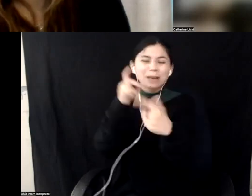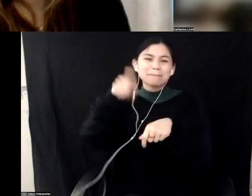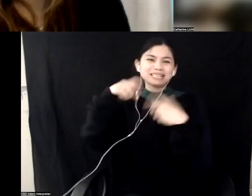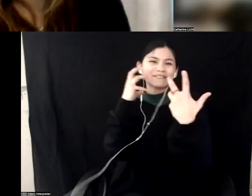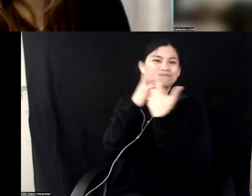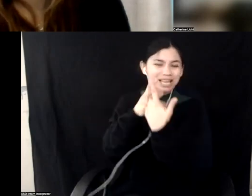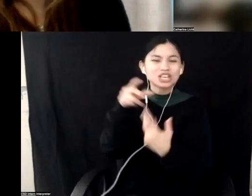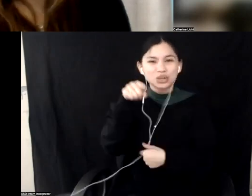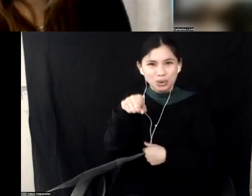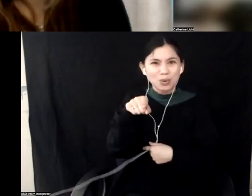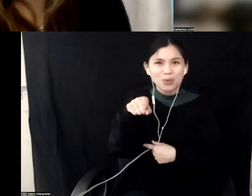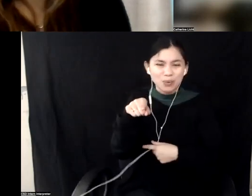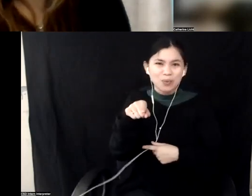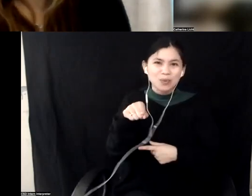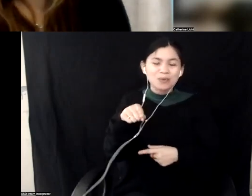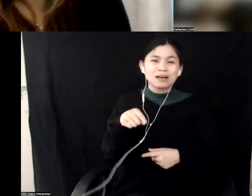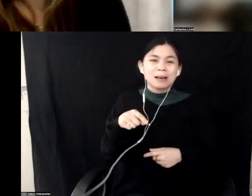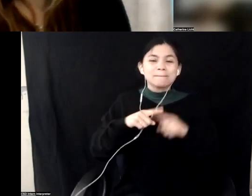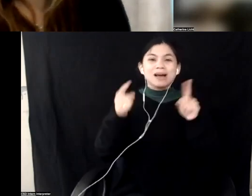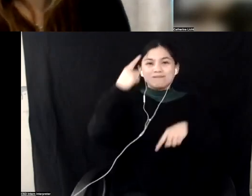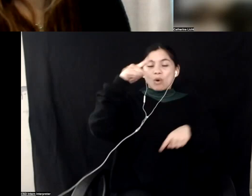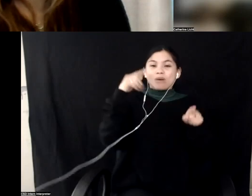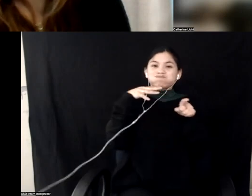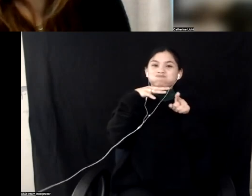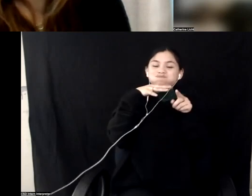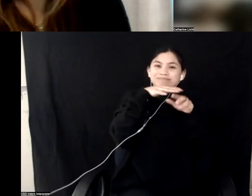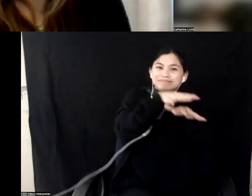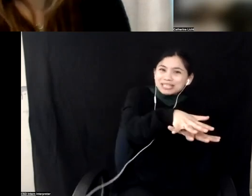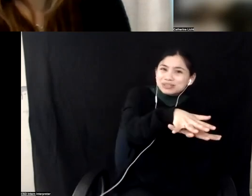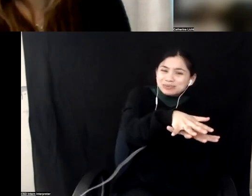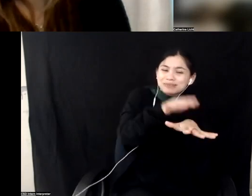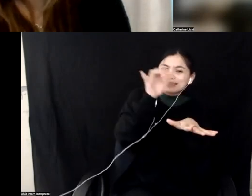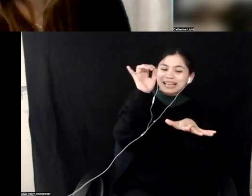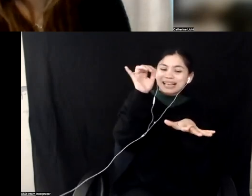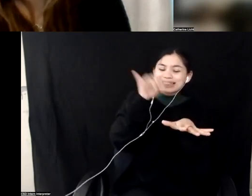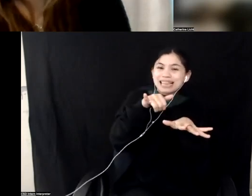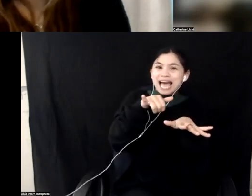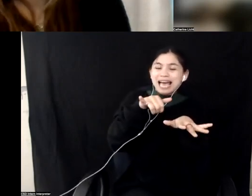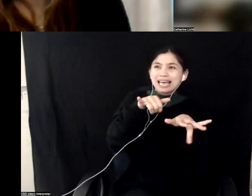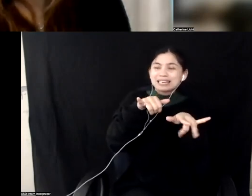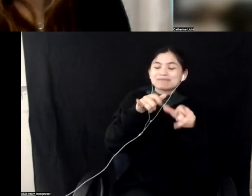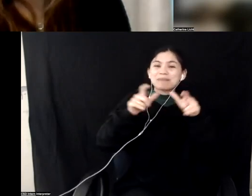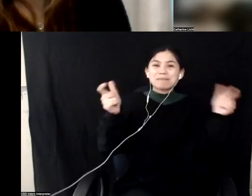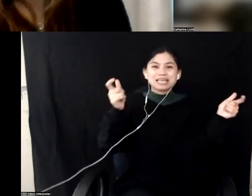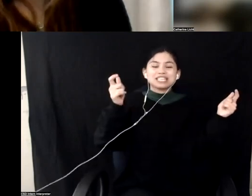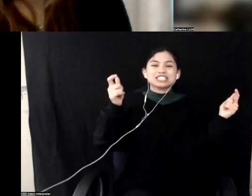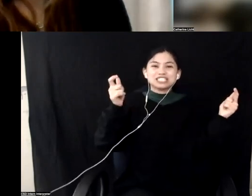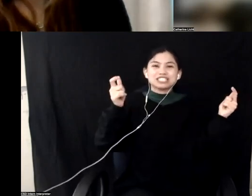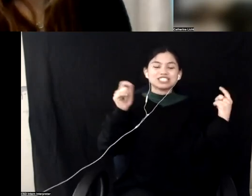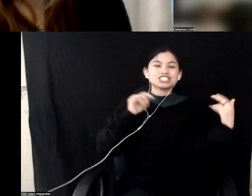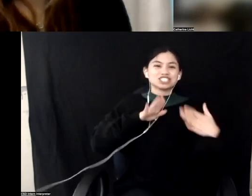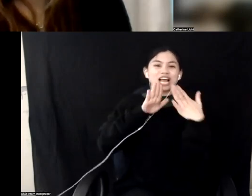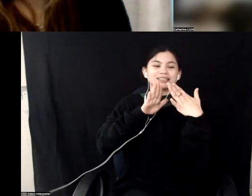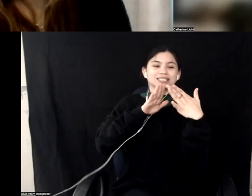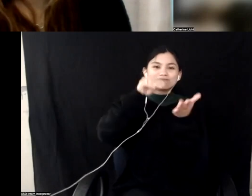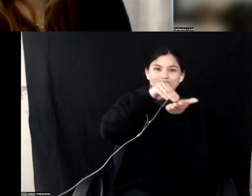it's for mainstream, I'm gonna say the biggest thing is getting that into their IEP